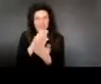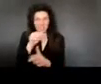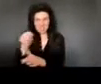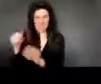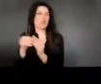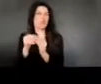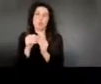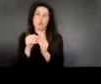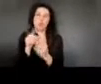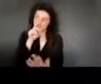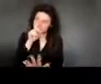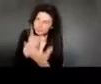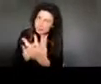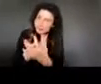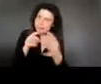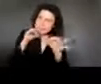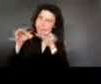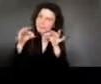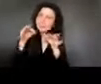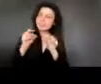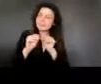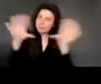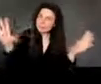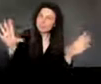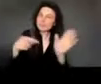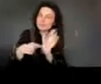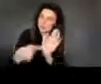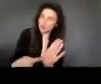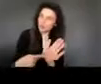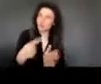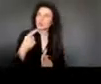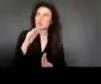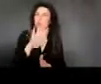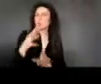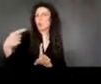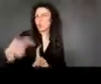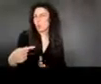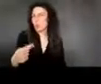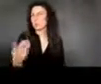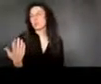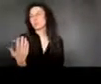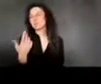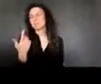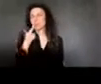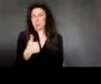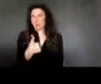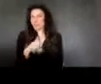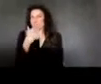understand what you are trying to say. So yeah, it was really impressive on that account for me